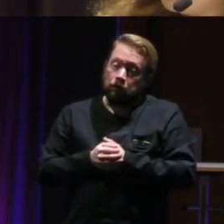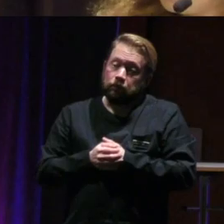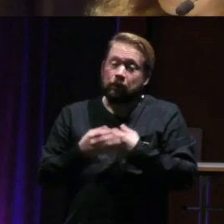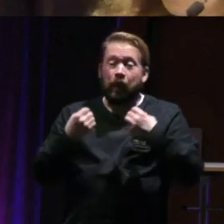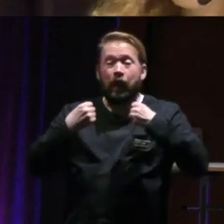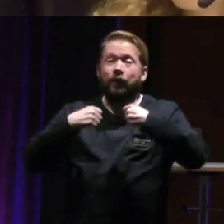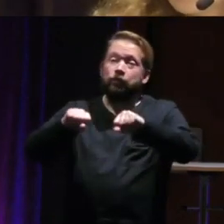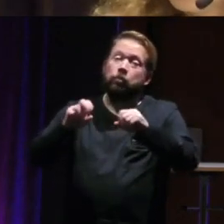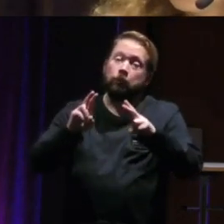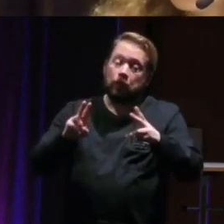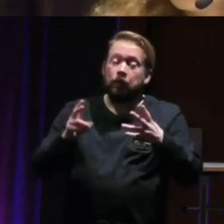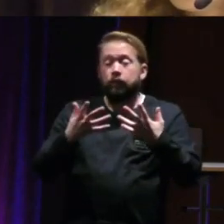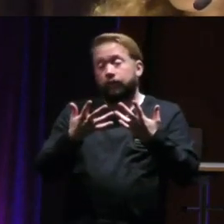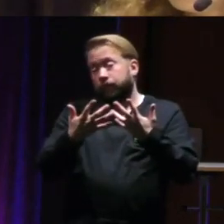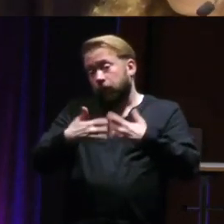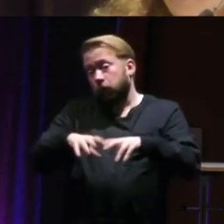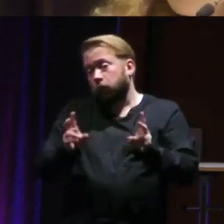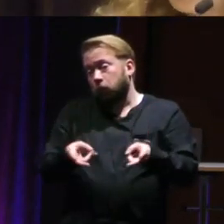Mm-hmm.